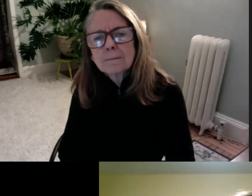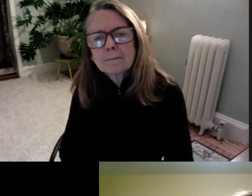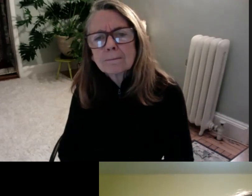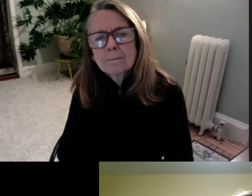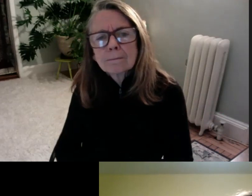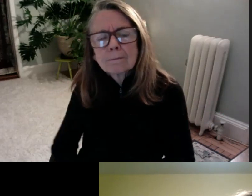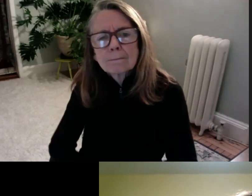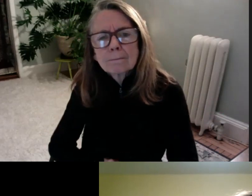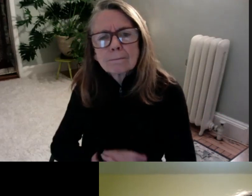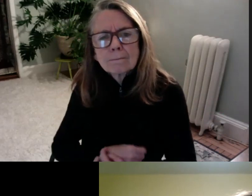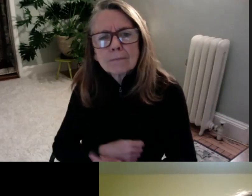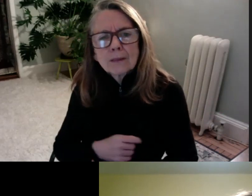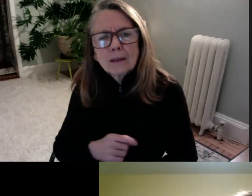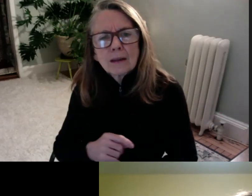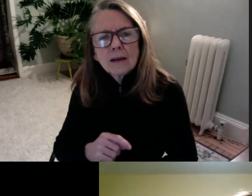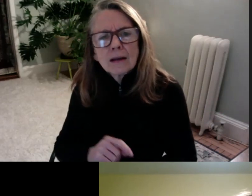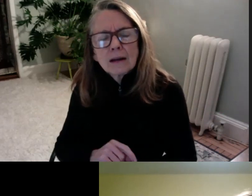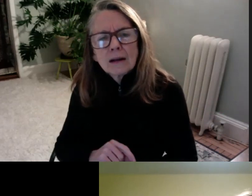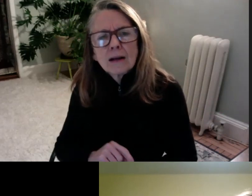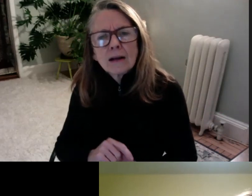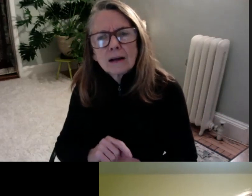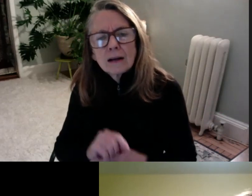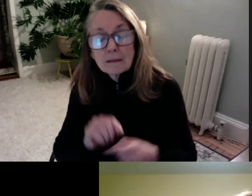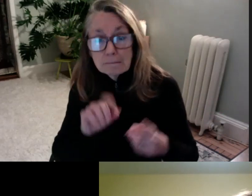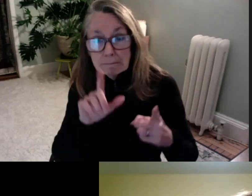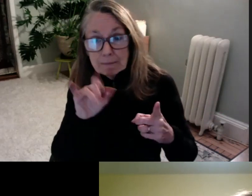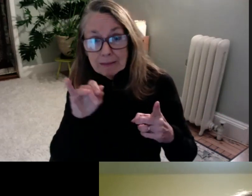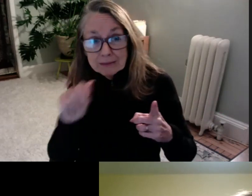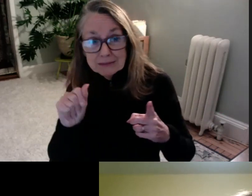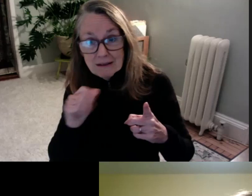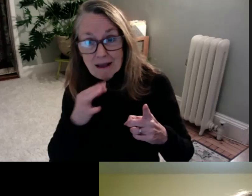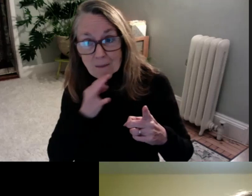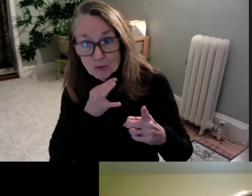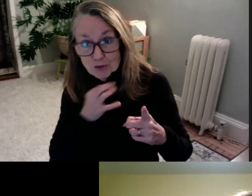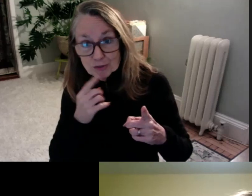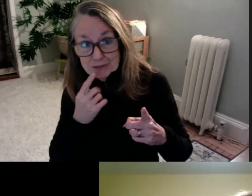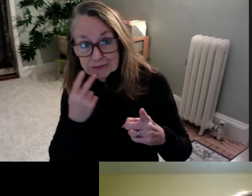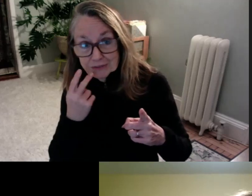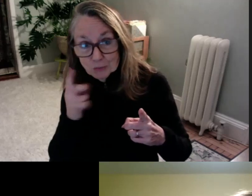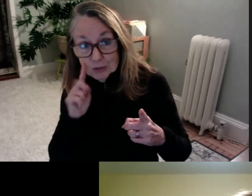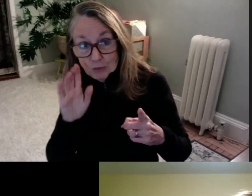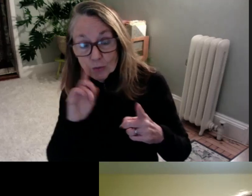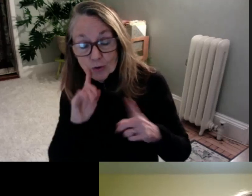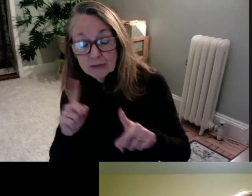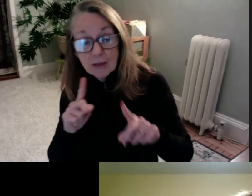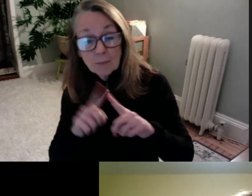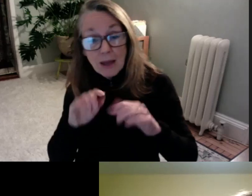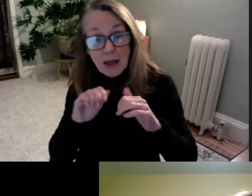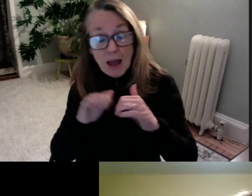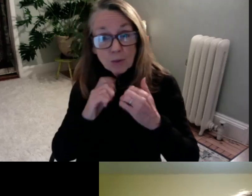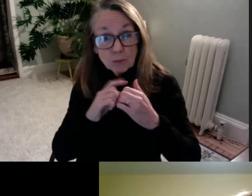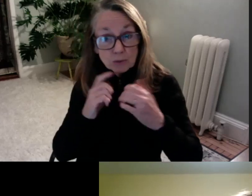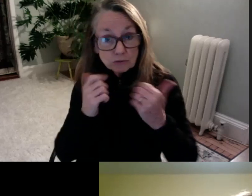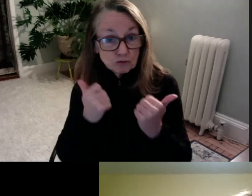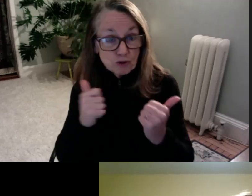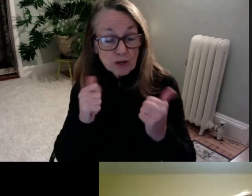I think the main way that, or Lisa, I'm curious to see if your thought differs, but I think the main way we would aspire to look at that is through